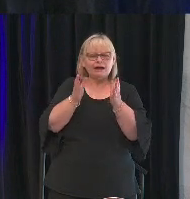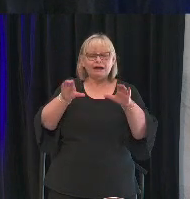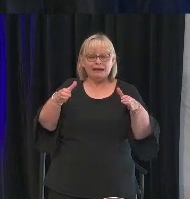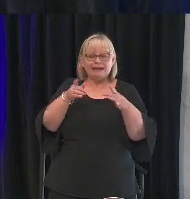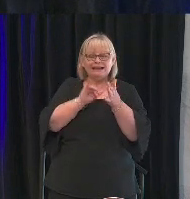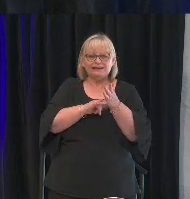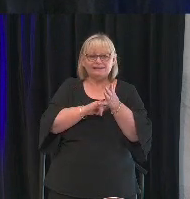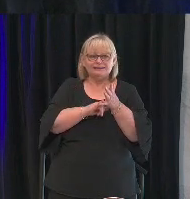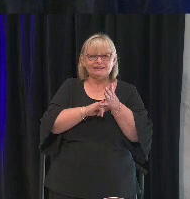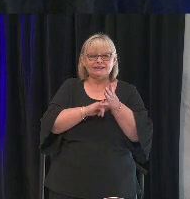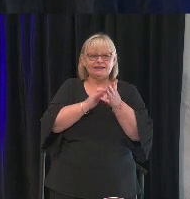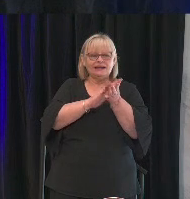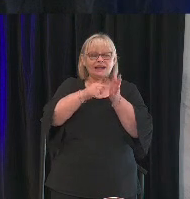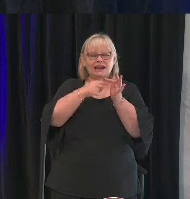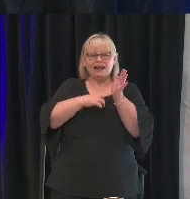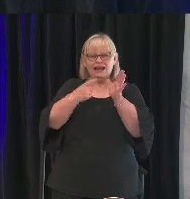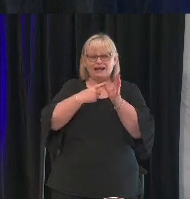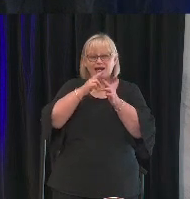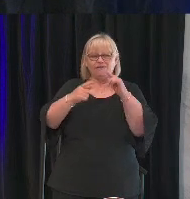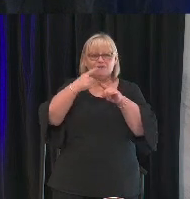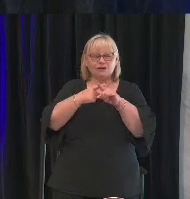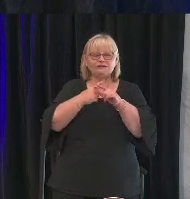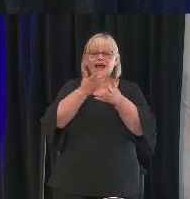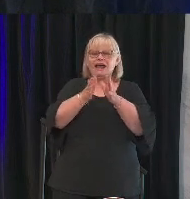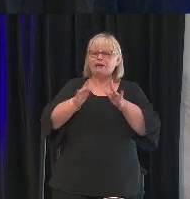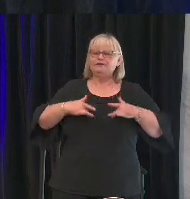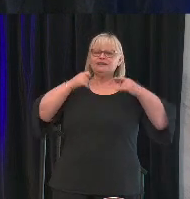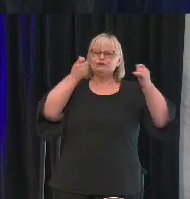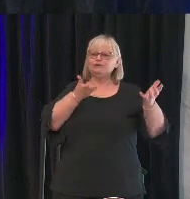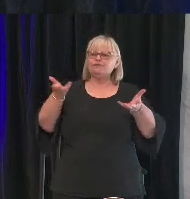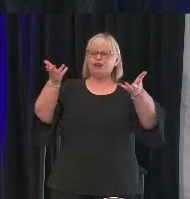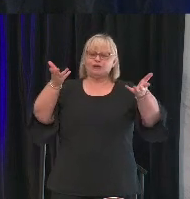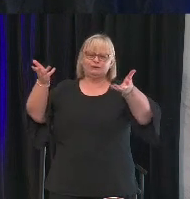is Helena Fox, How It Feels to Float.